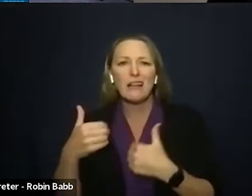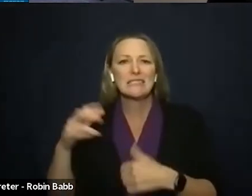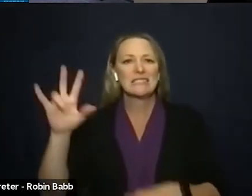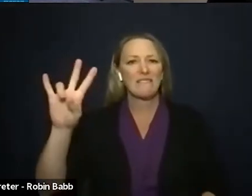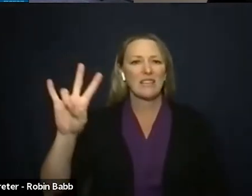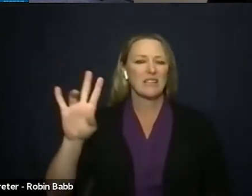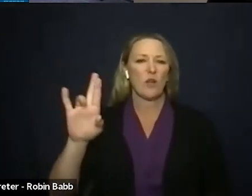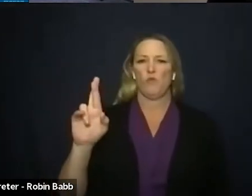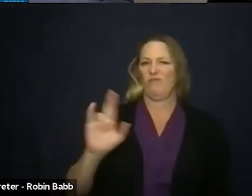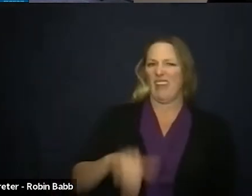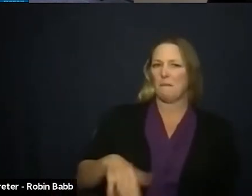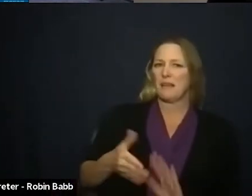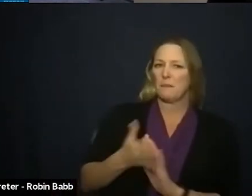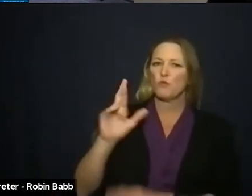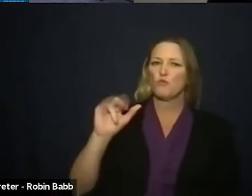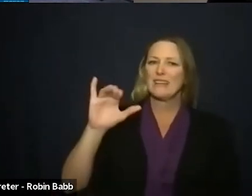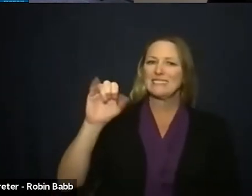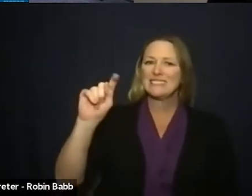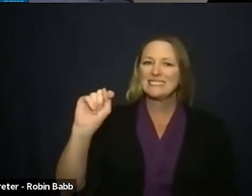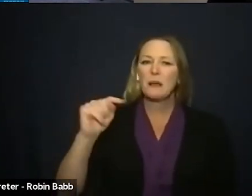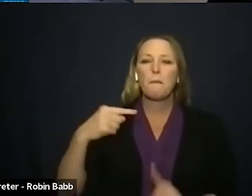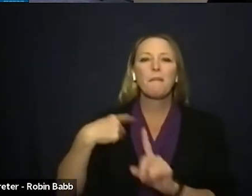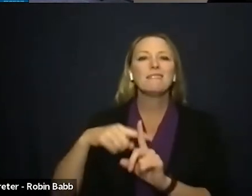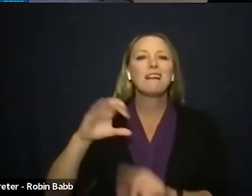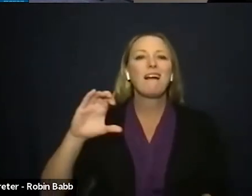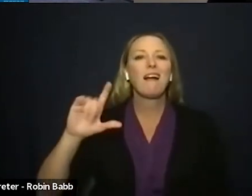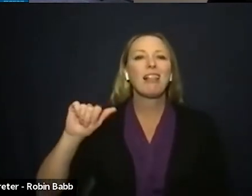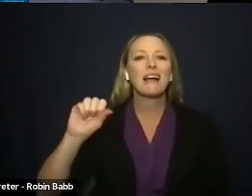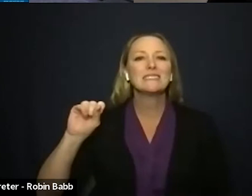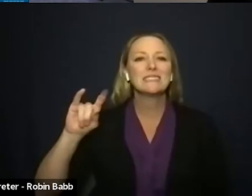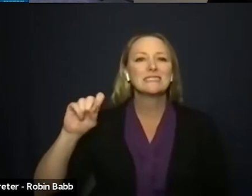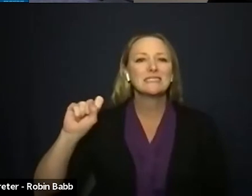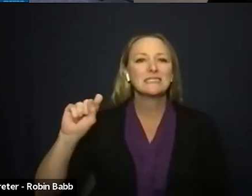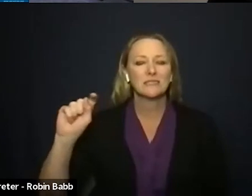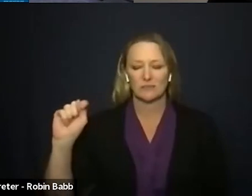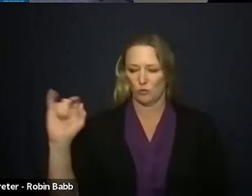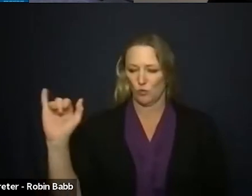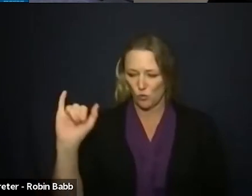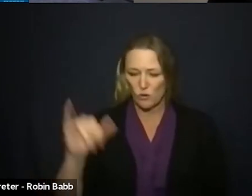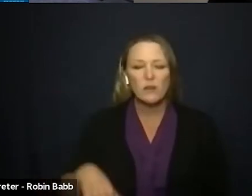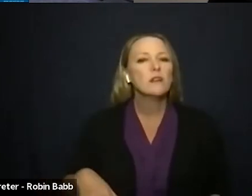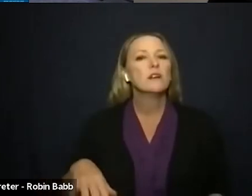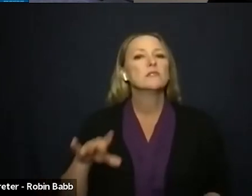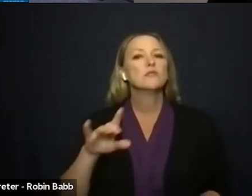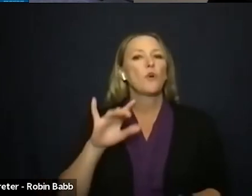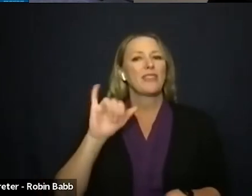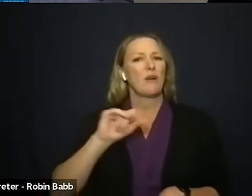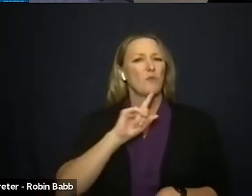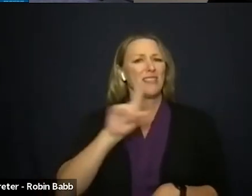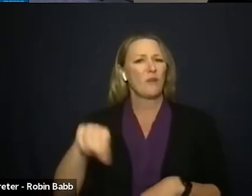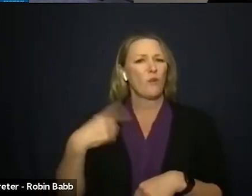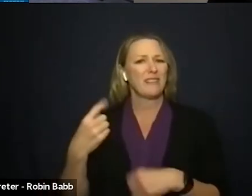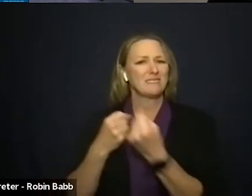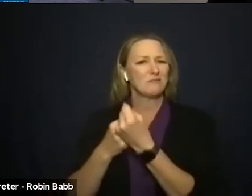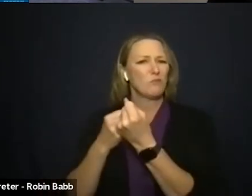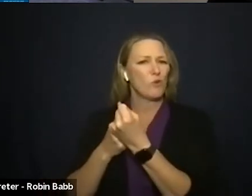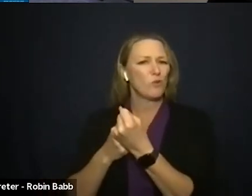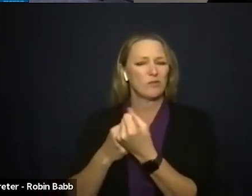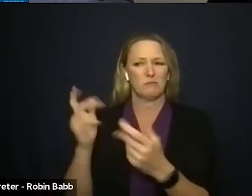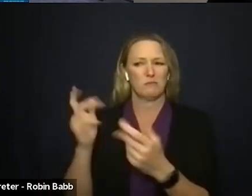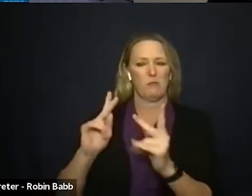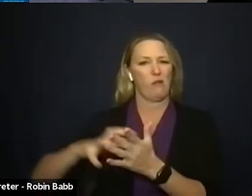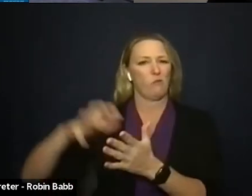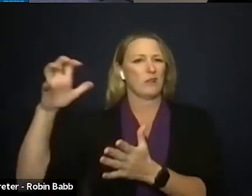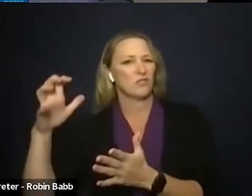classes as well again the only people that seven districts would benefit would be those in affluent rich white neighborhoods whose kids most